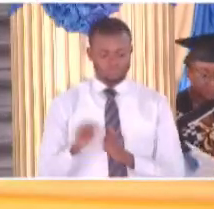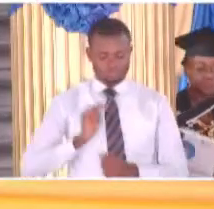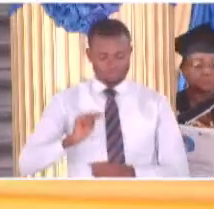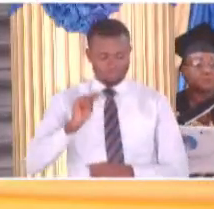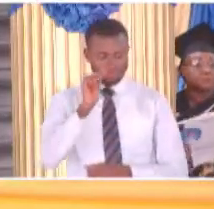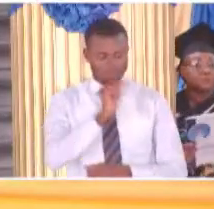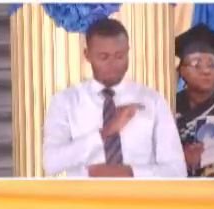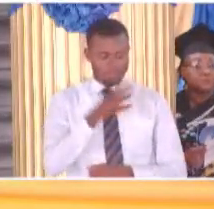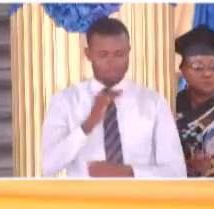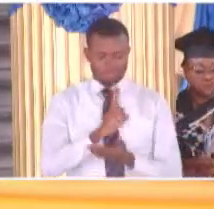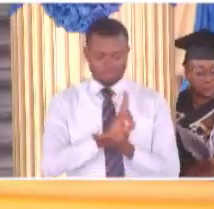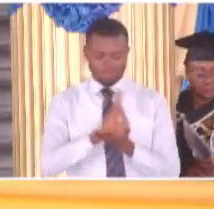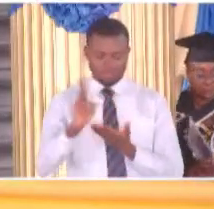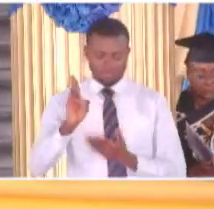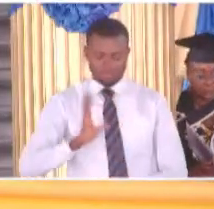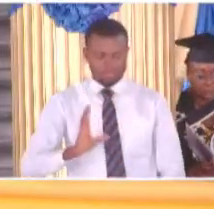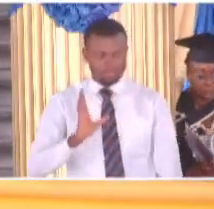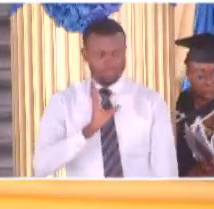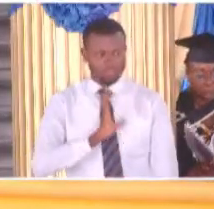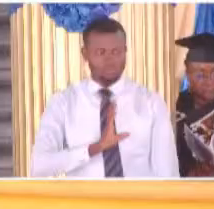Members of the University Council,